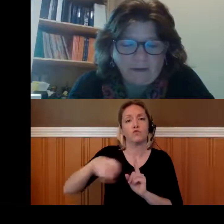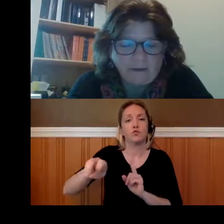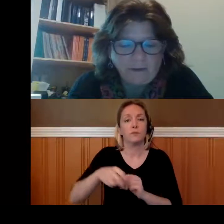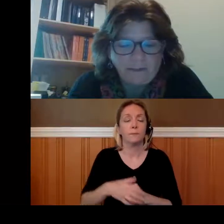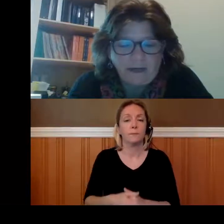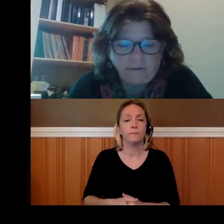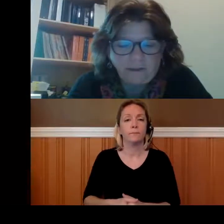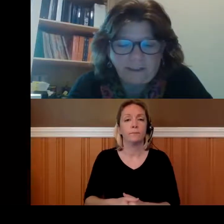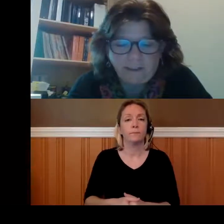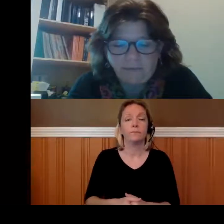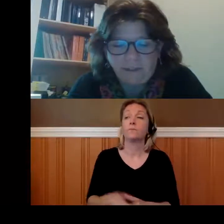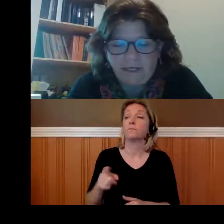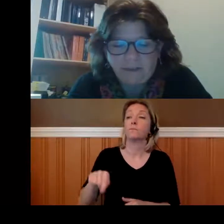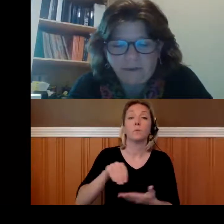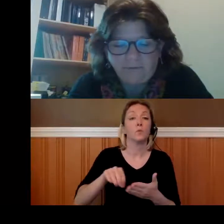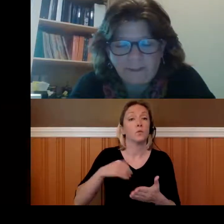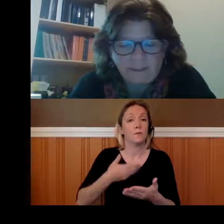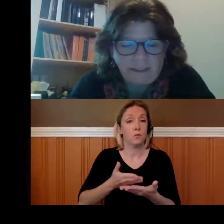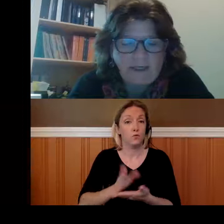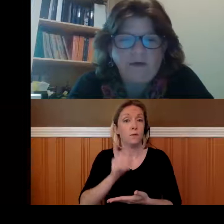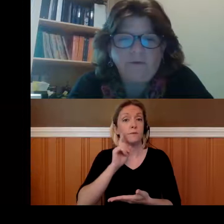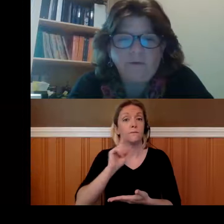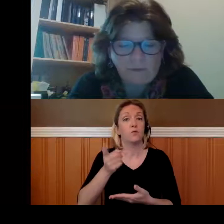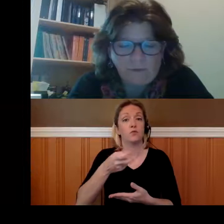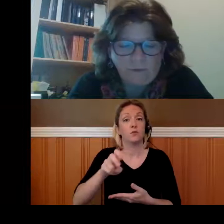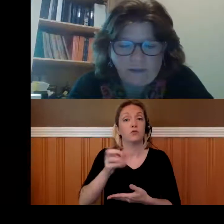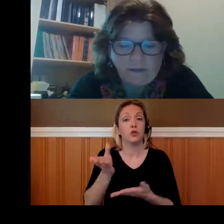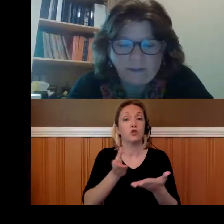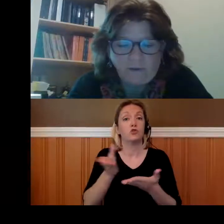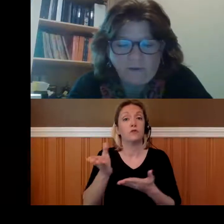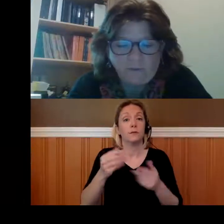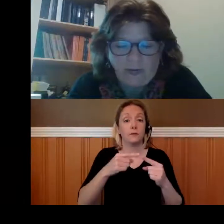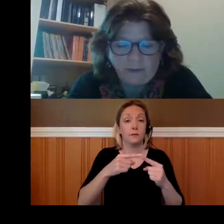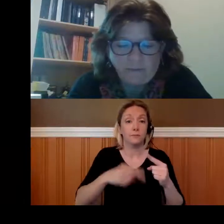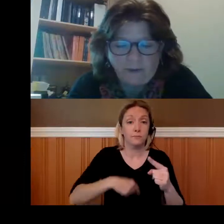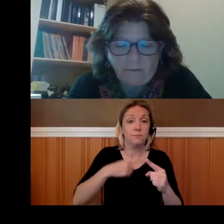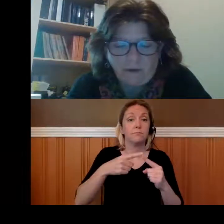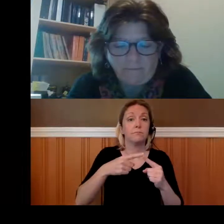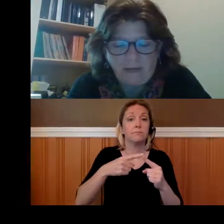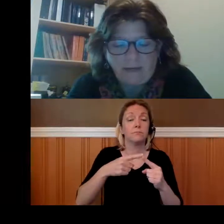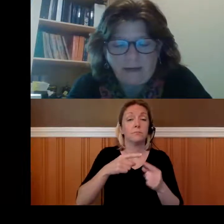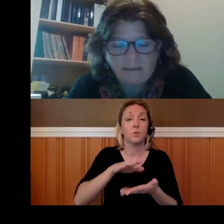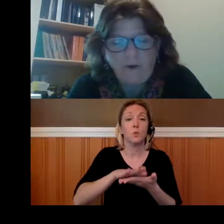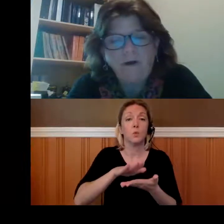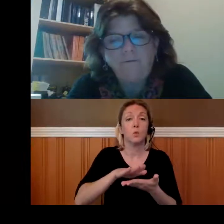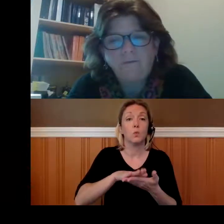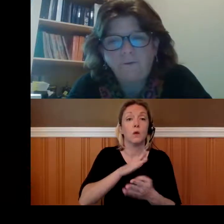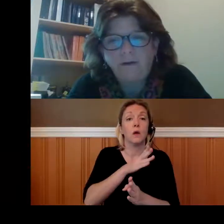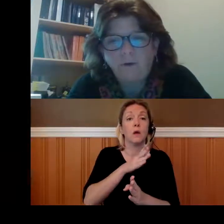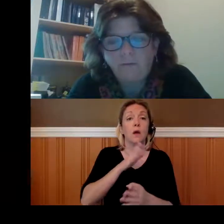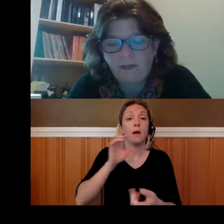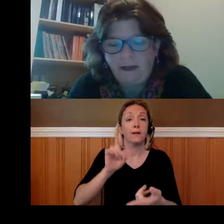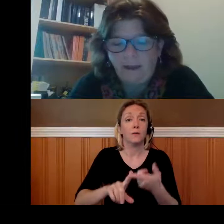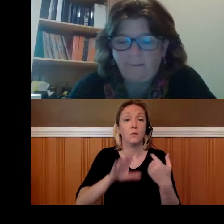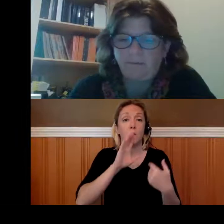adults are entitled to transition planning and services. Through the school year, they turn age 21, and that is part of their free and